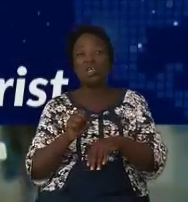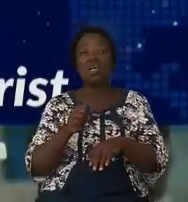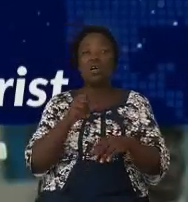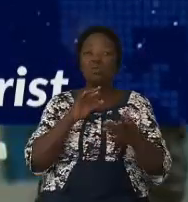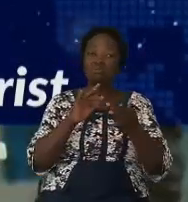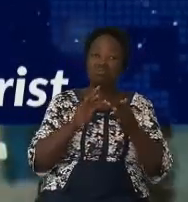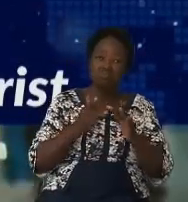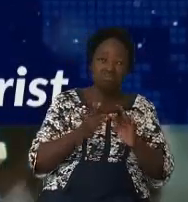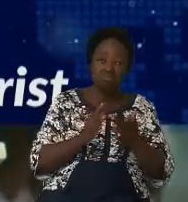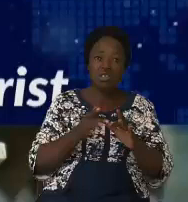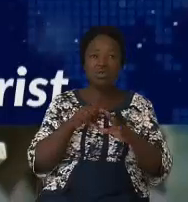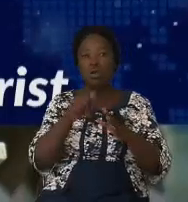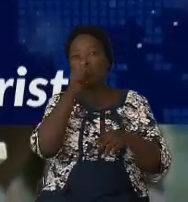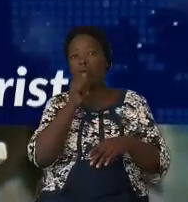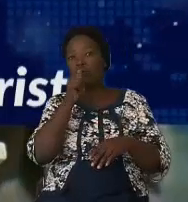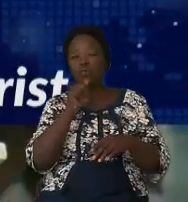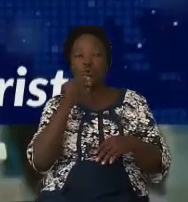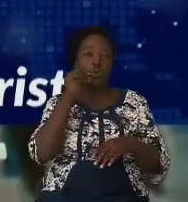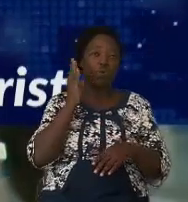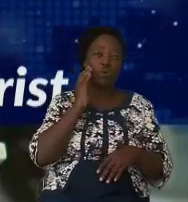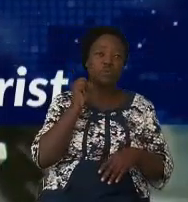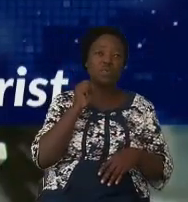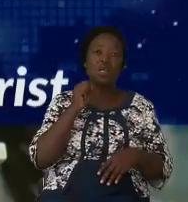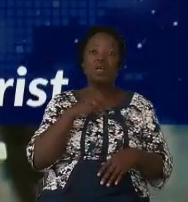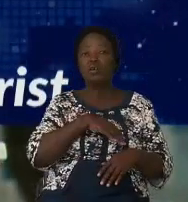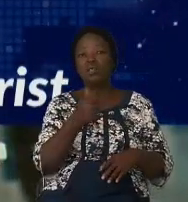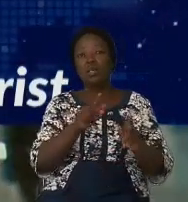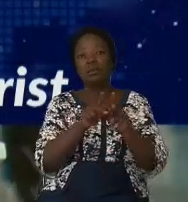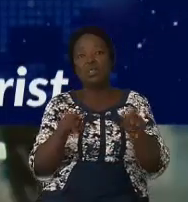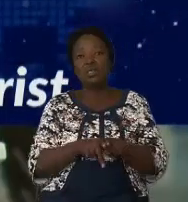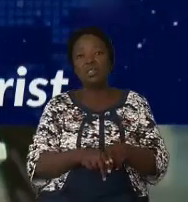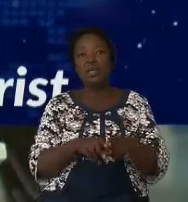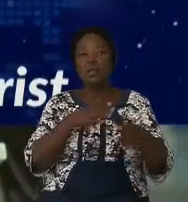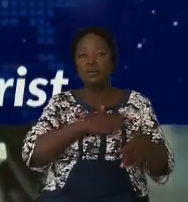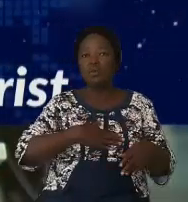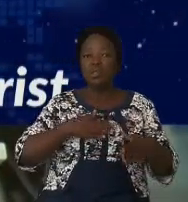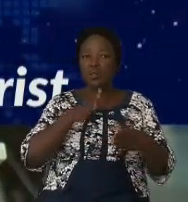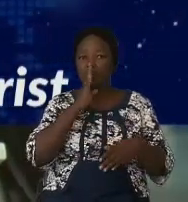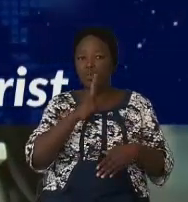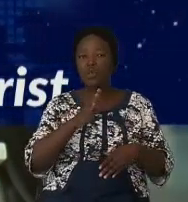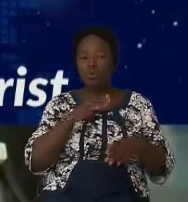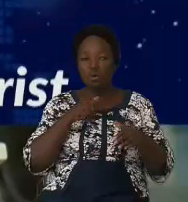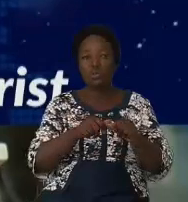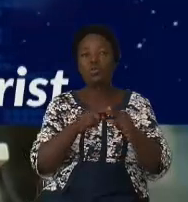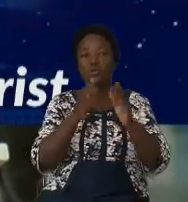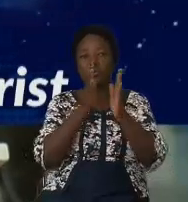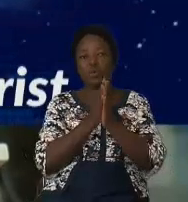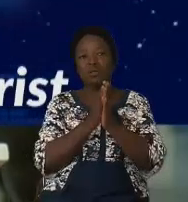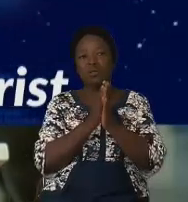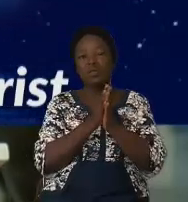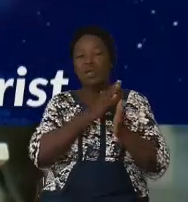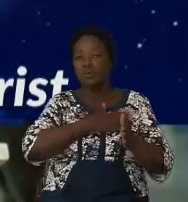various congregations, and all who are connected online in your private homes and other places,